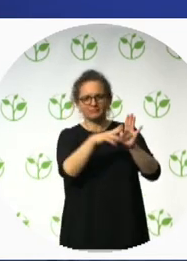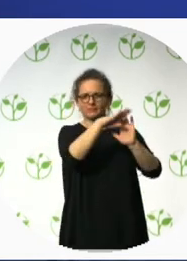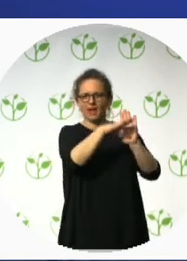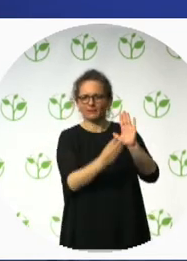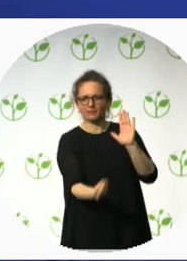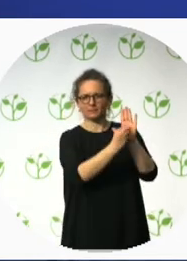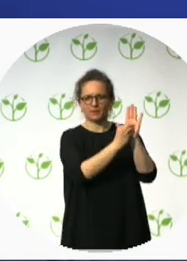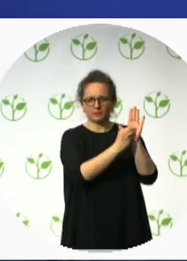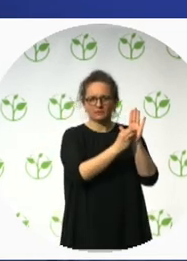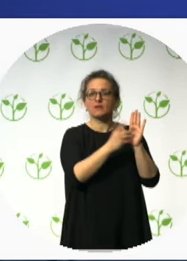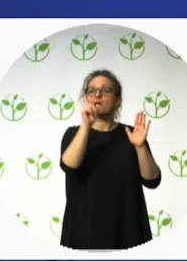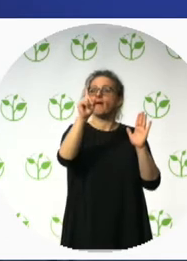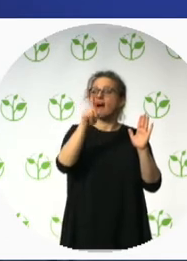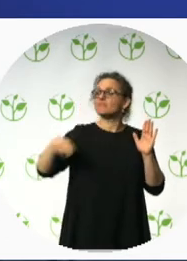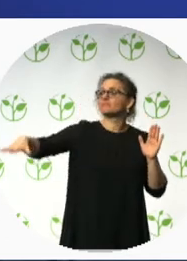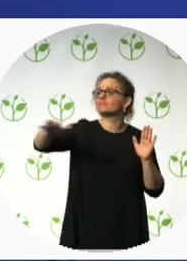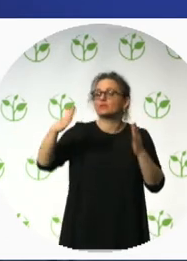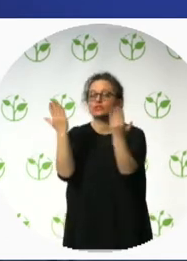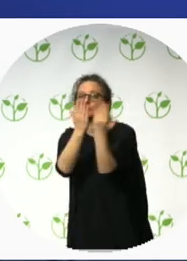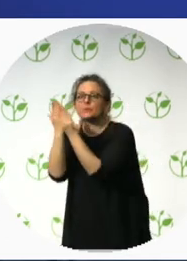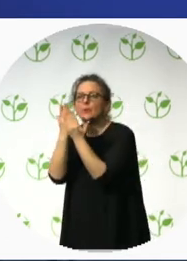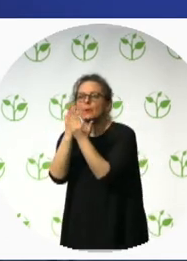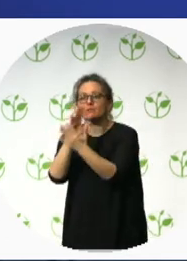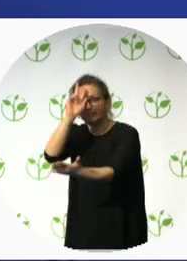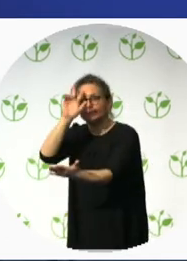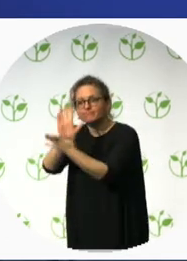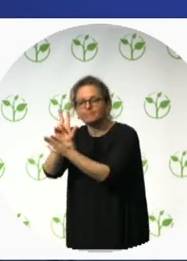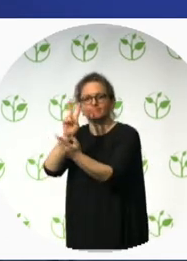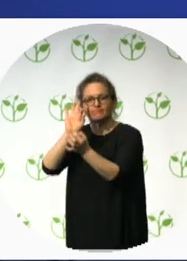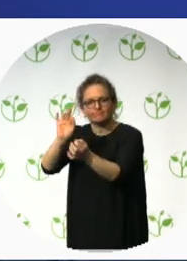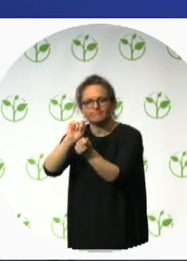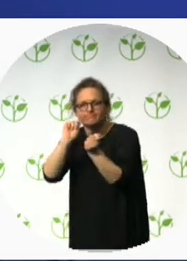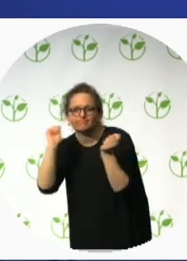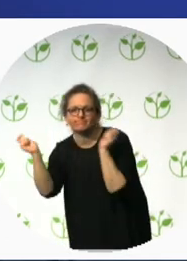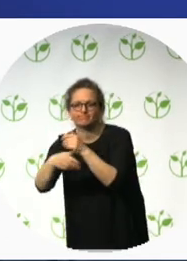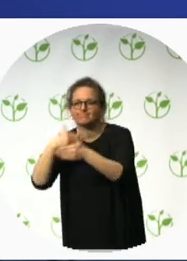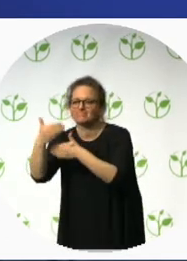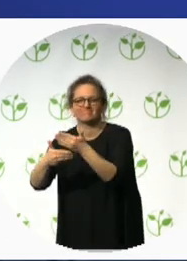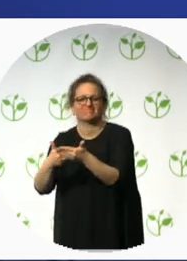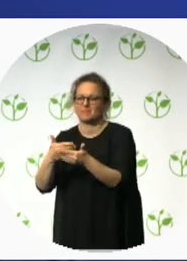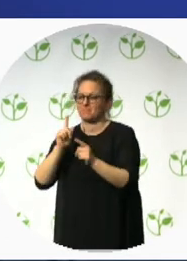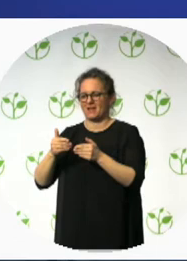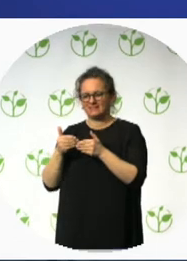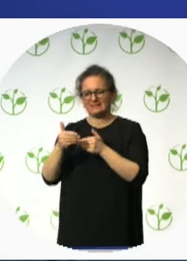say, and what is being done, and how do you address the whole